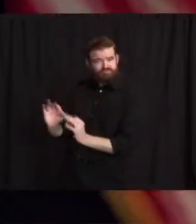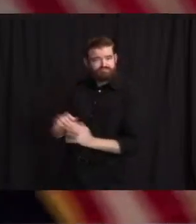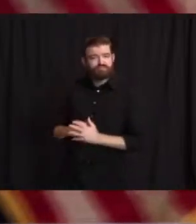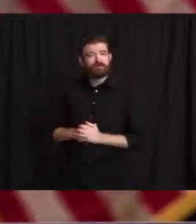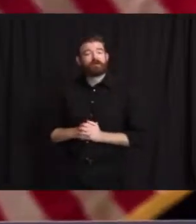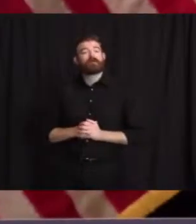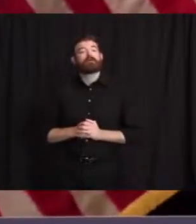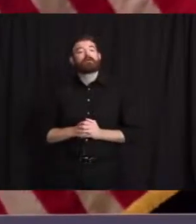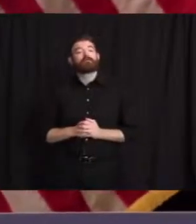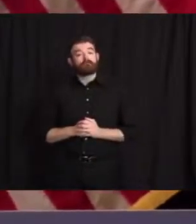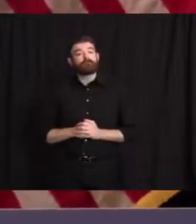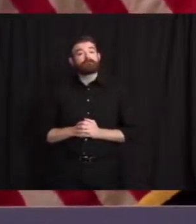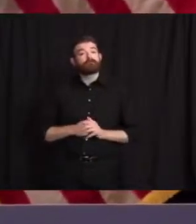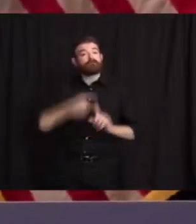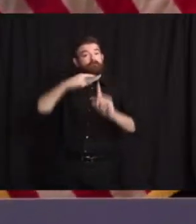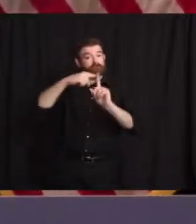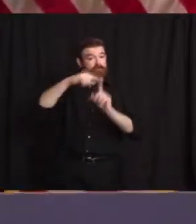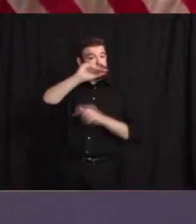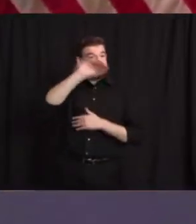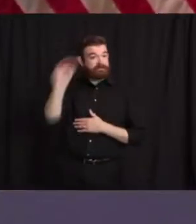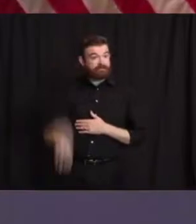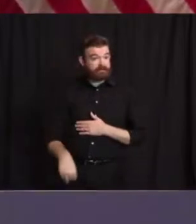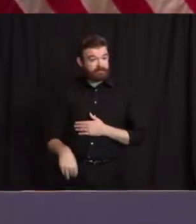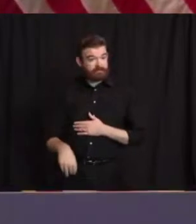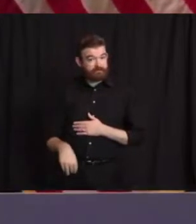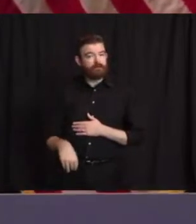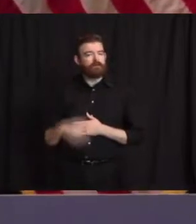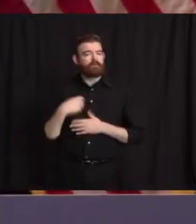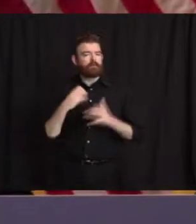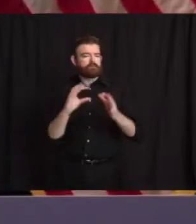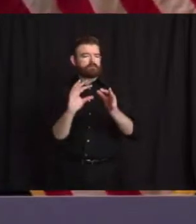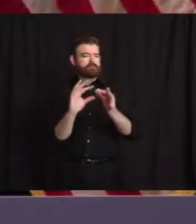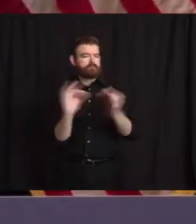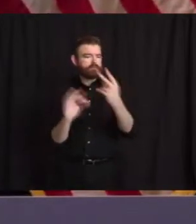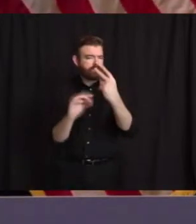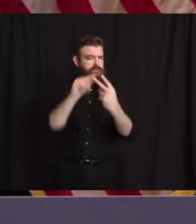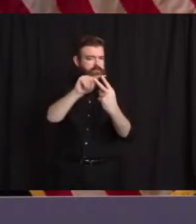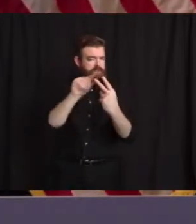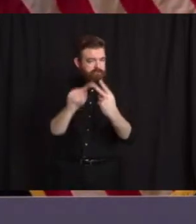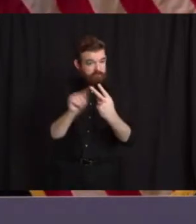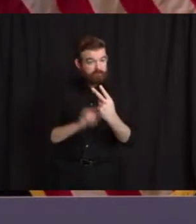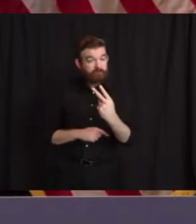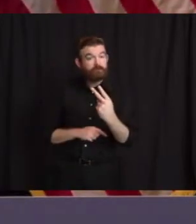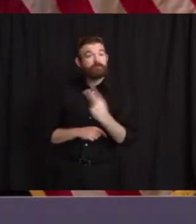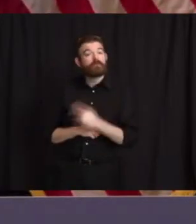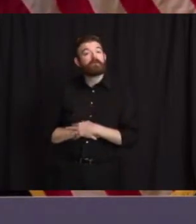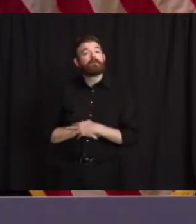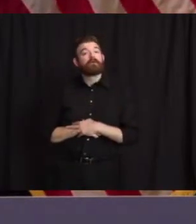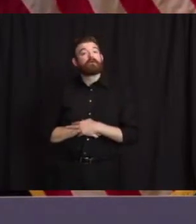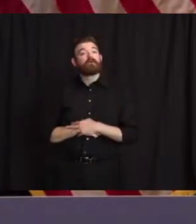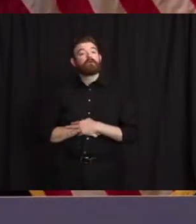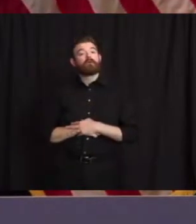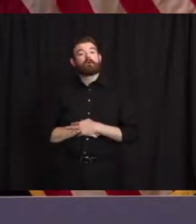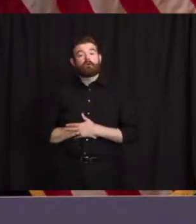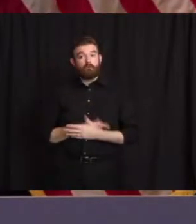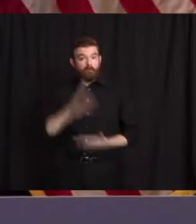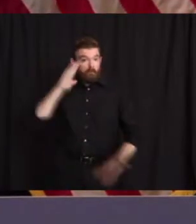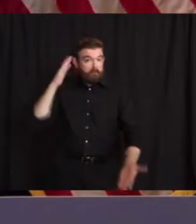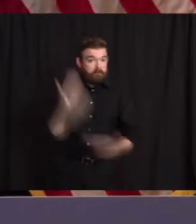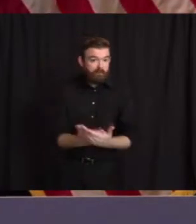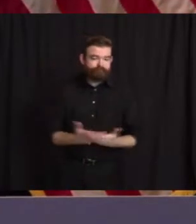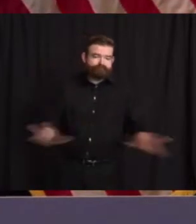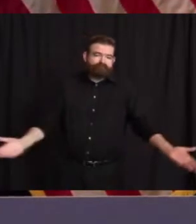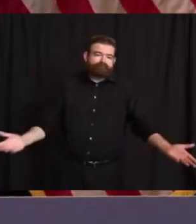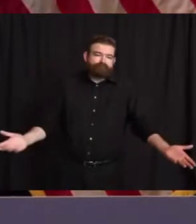positivity rate. I just make 2 quick comments. Number 1, I don't know that this is going to ever be proven, but the weekend gives us some distortions, would be